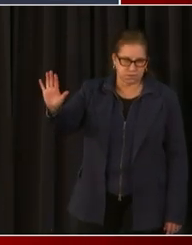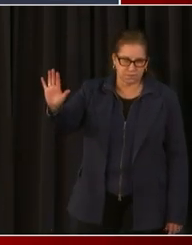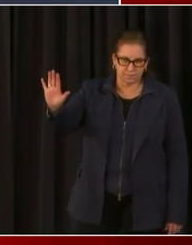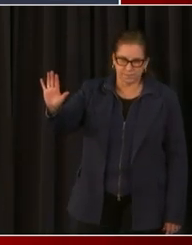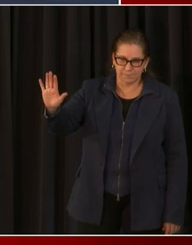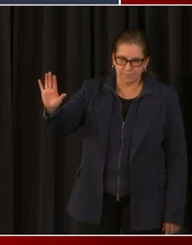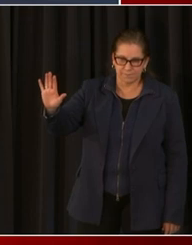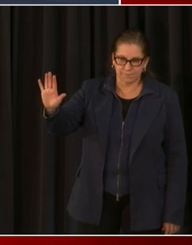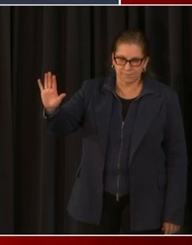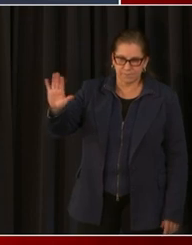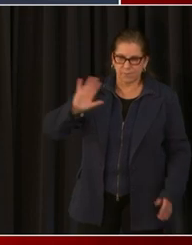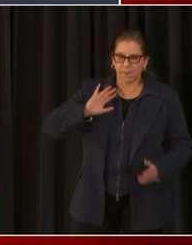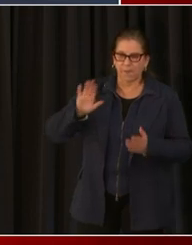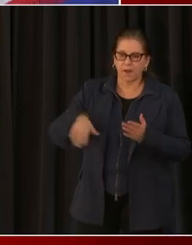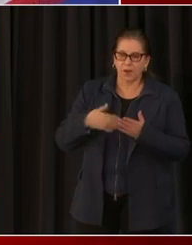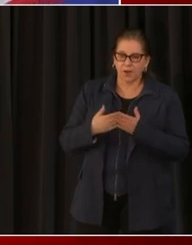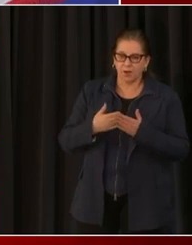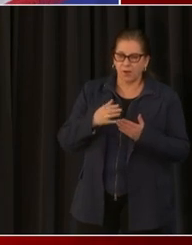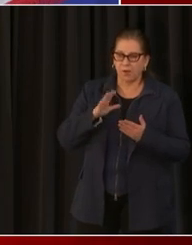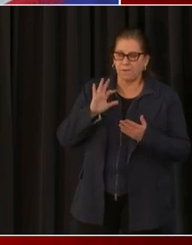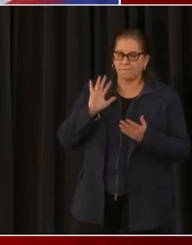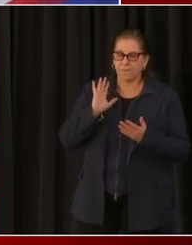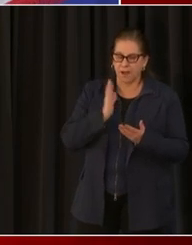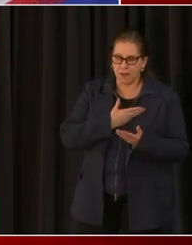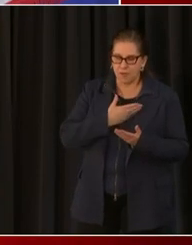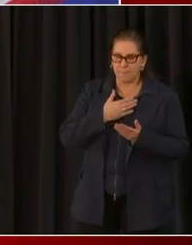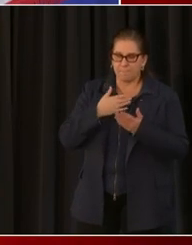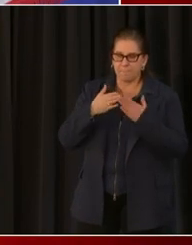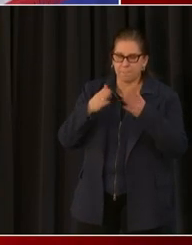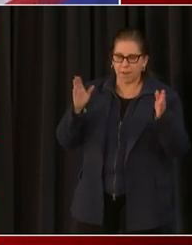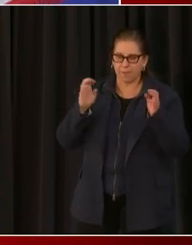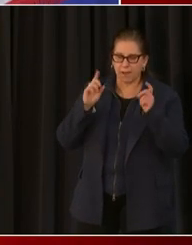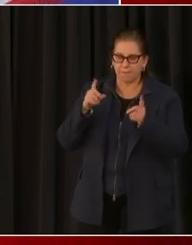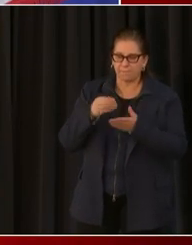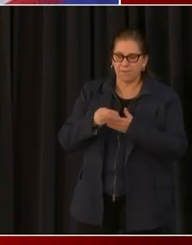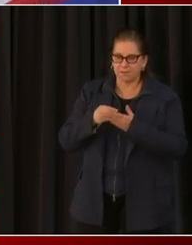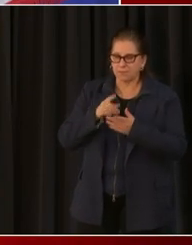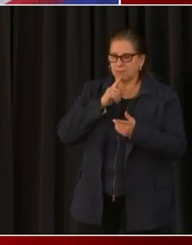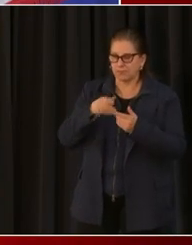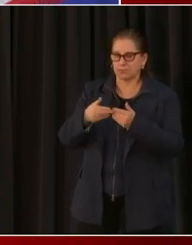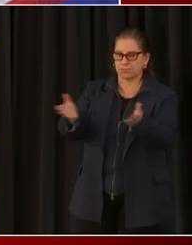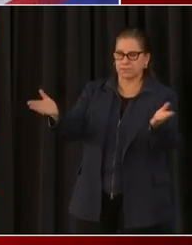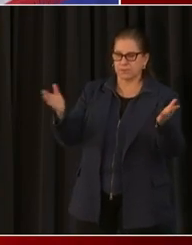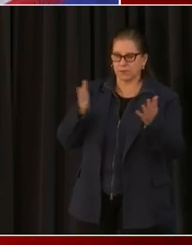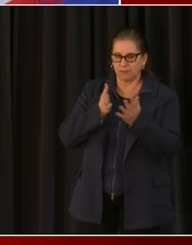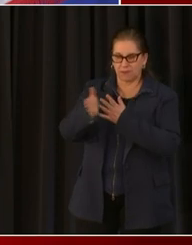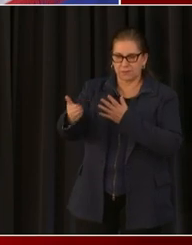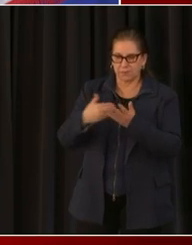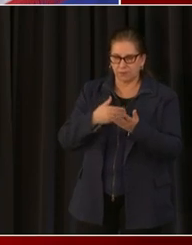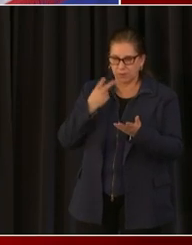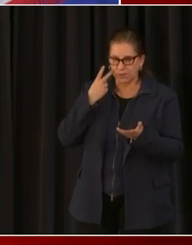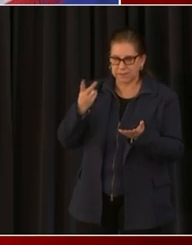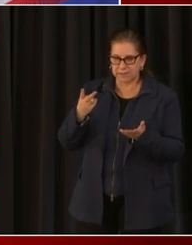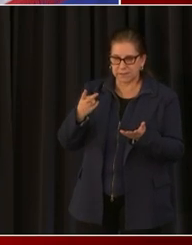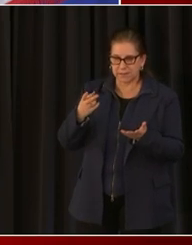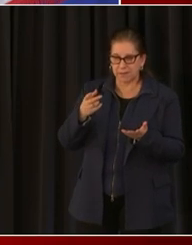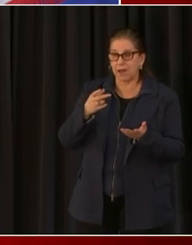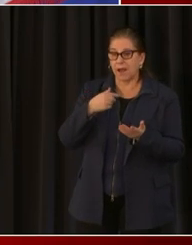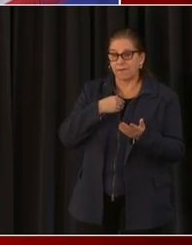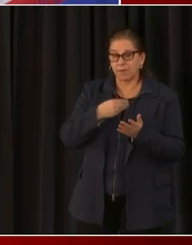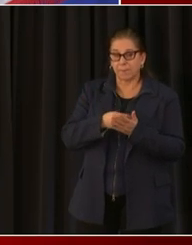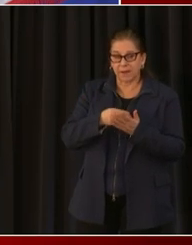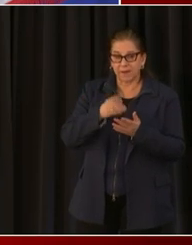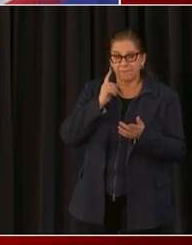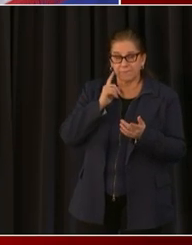Well, all of our public education funding is kind of at the base of it is our per pupil funding. and changes